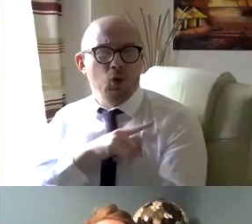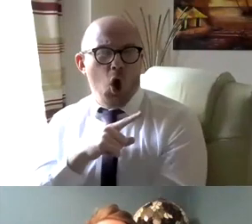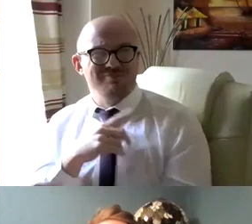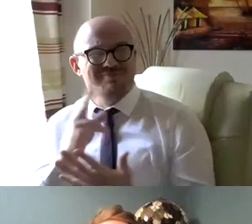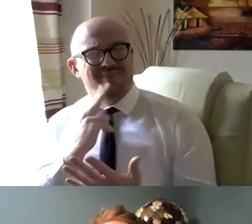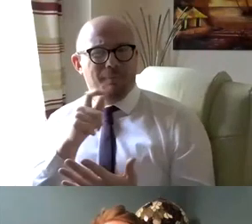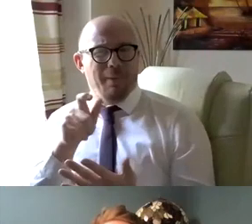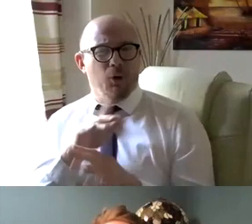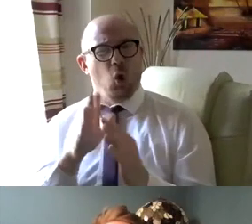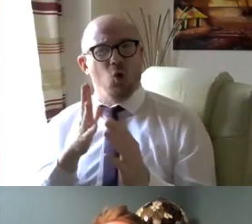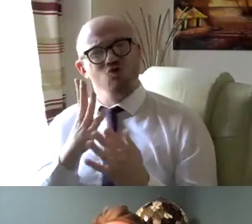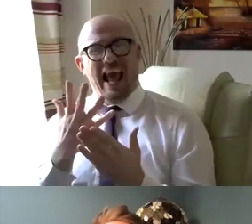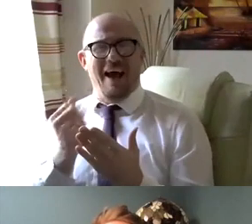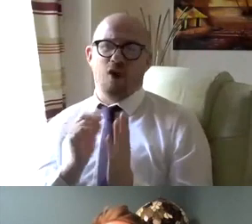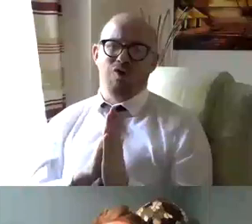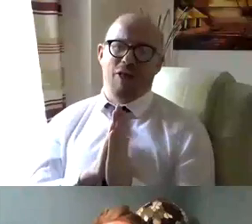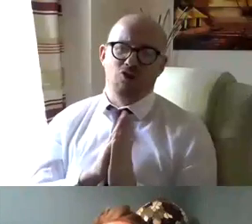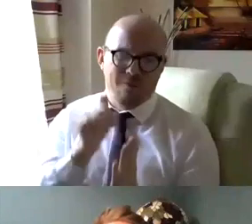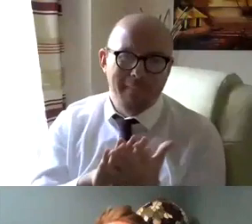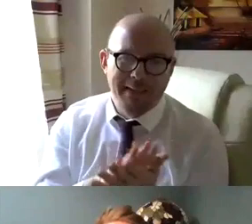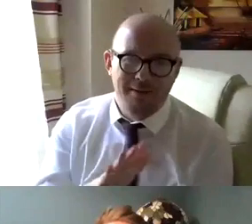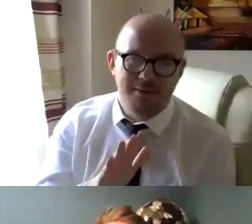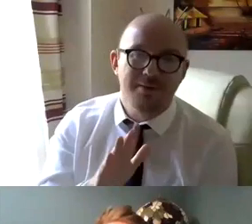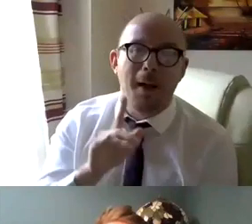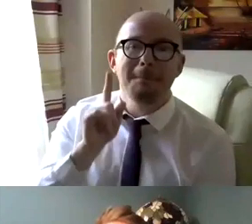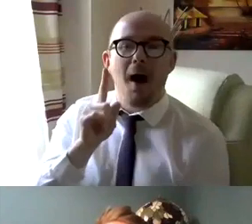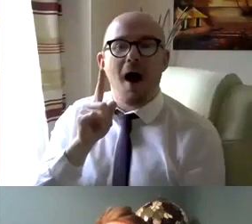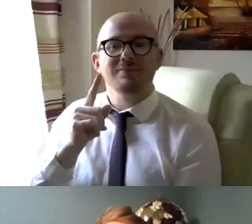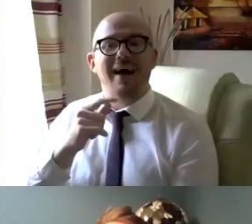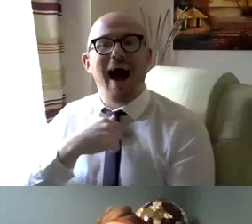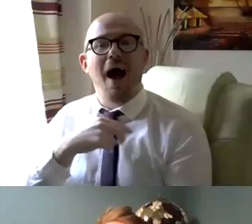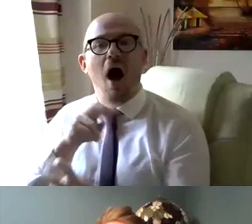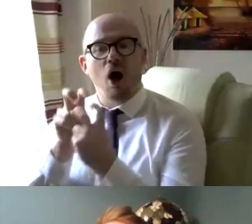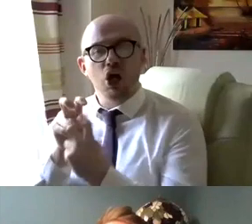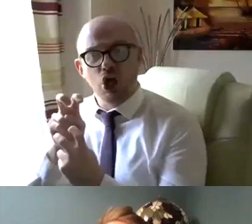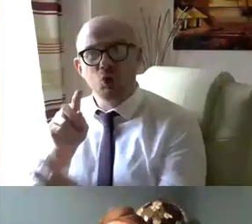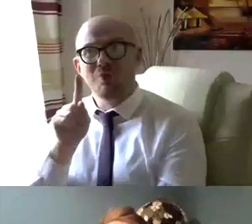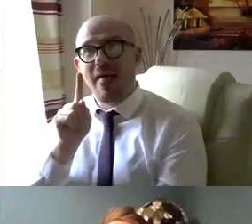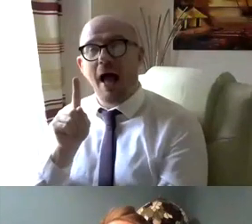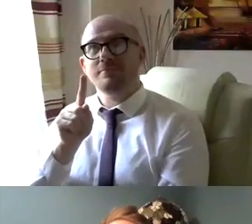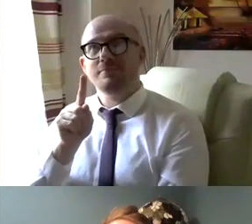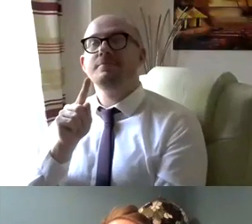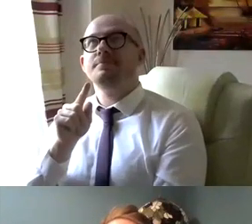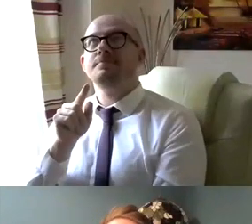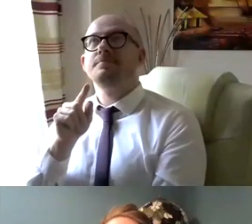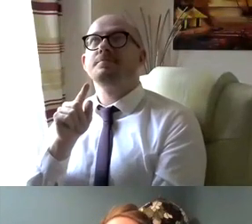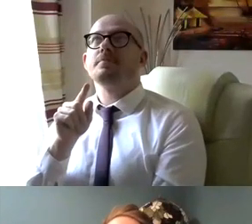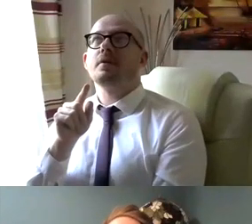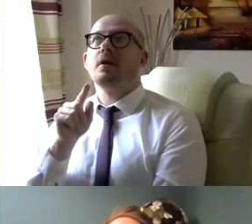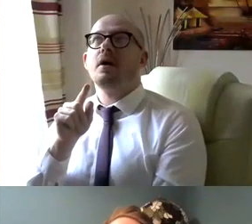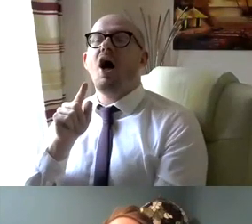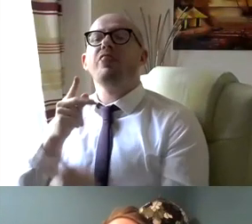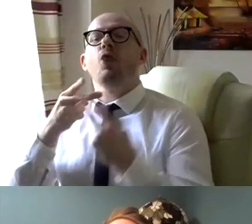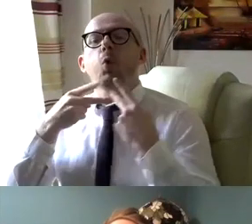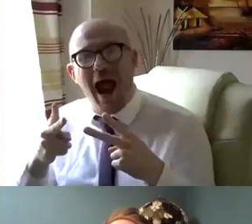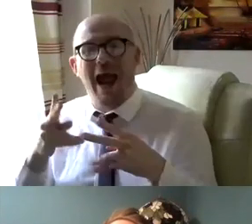religion, because there is a sense of a shared religion within the deaf community. And we can argue about what religion means,